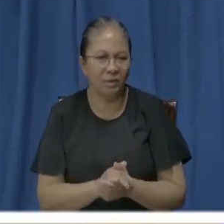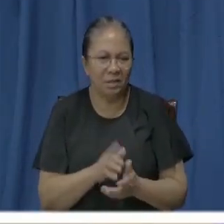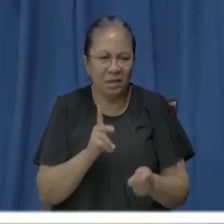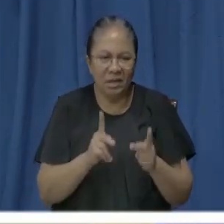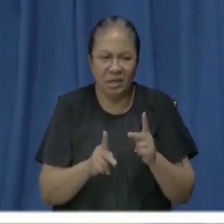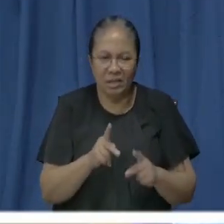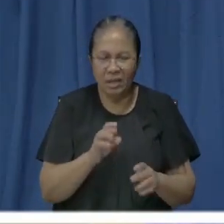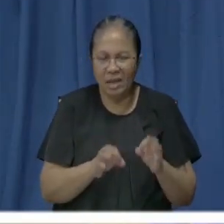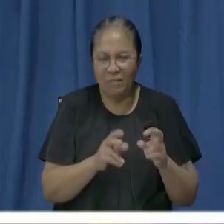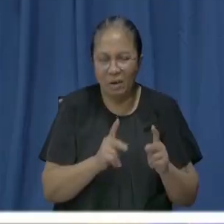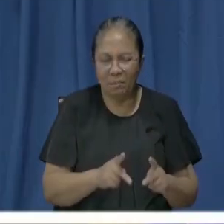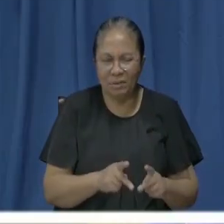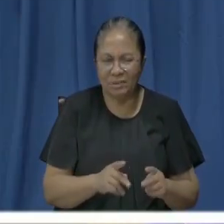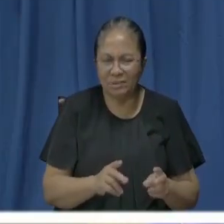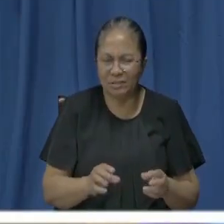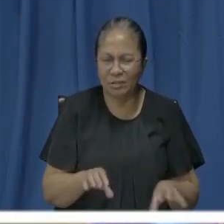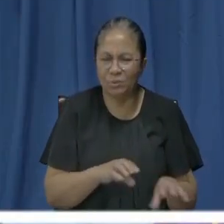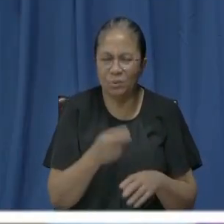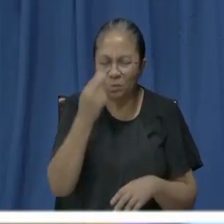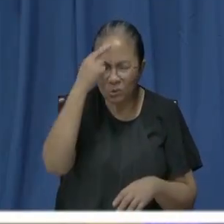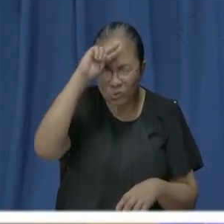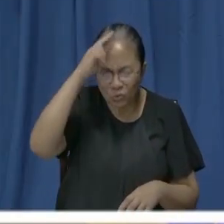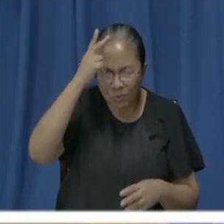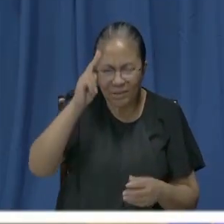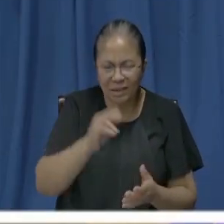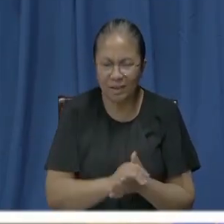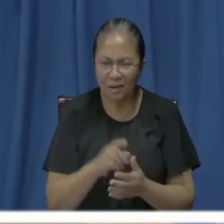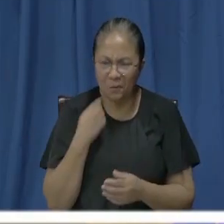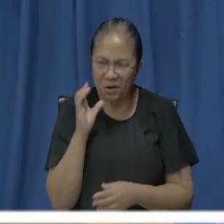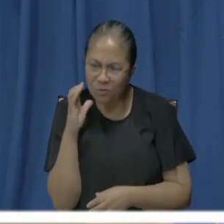did stupidities? How many times?